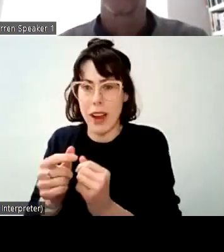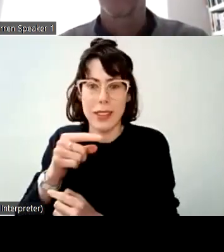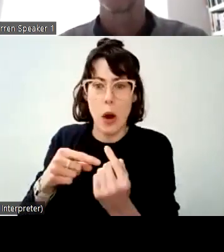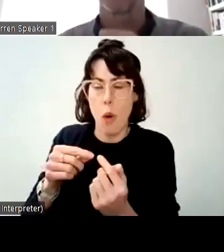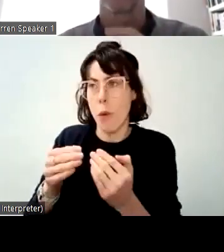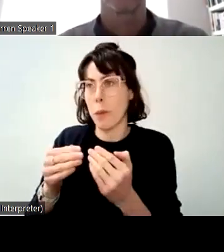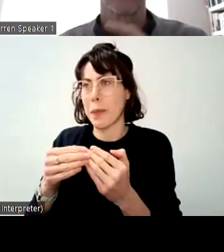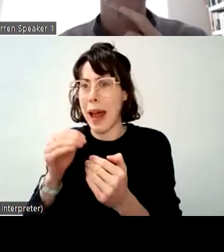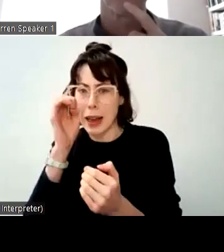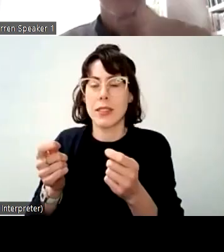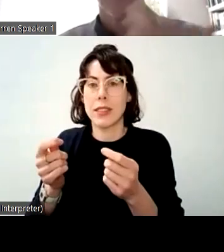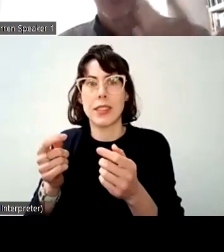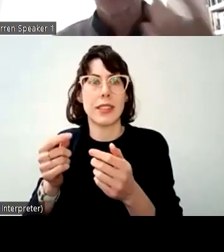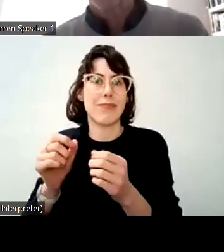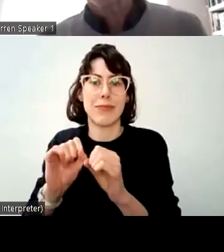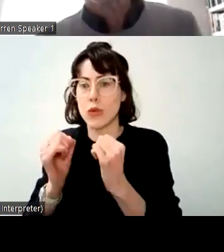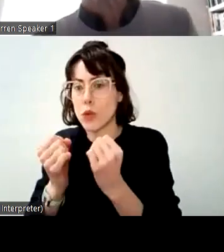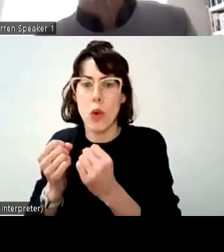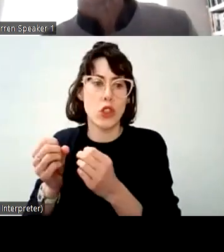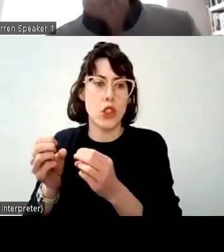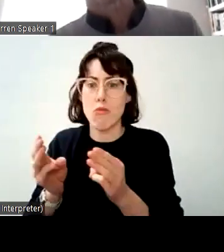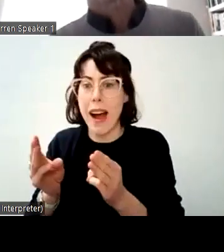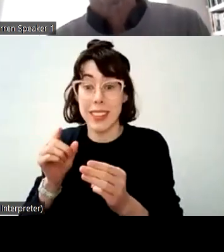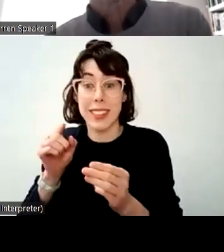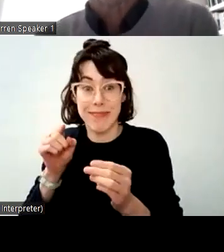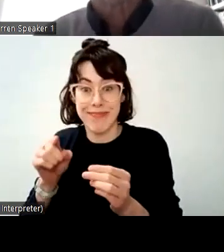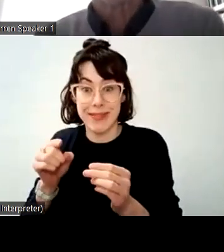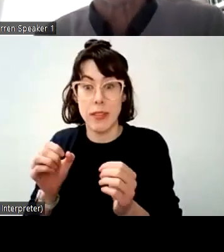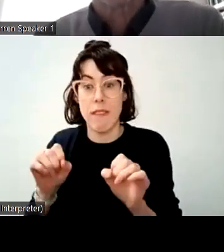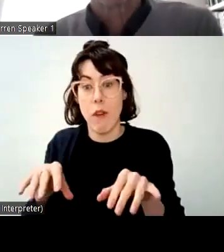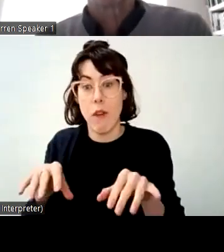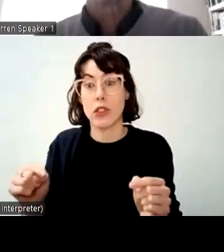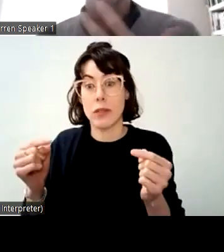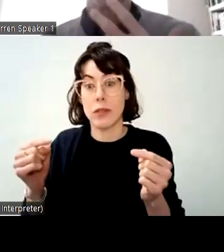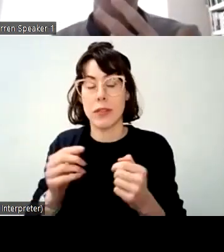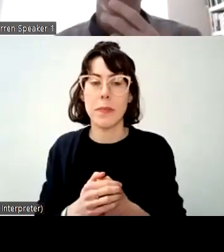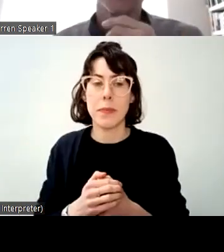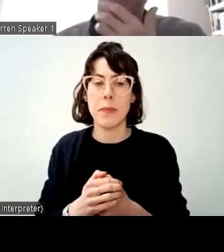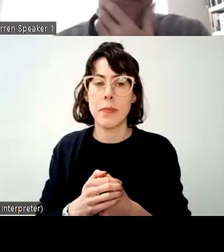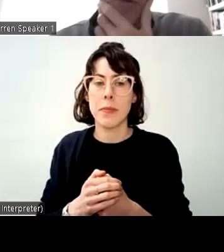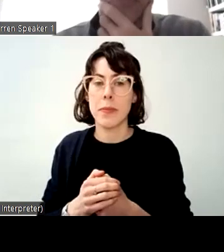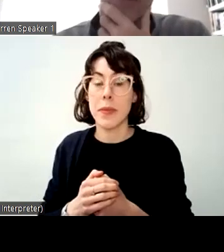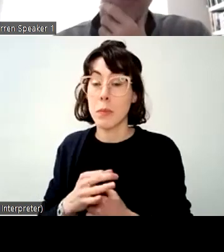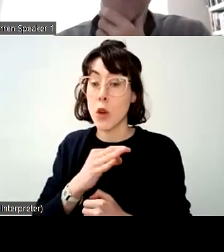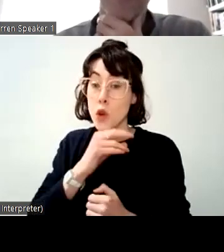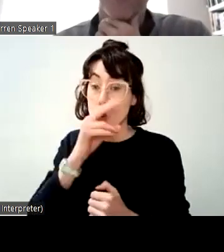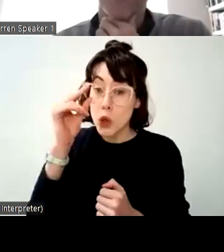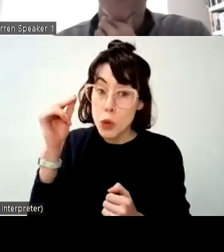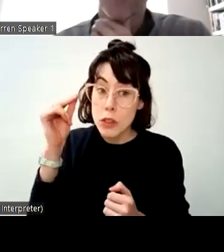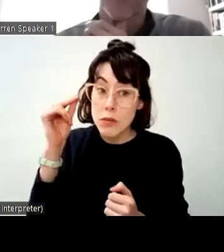And that's what makes it so challenging. So on the good news, in terms of climate change, are people engaged?